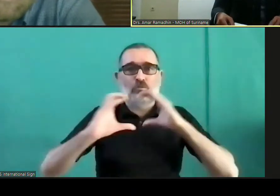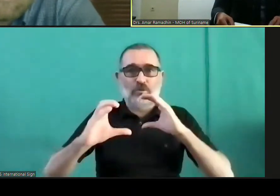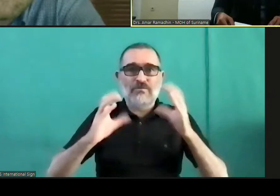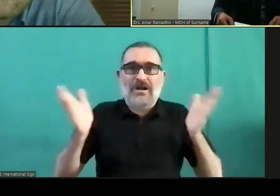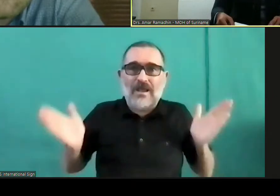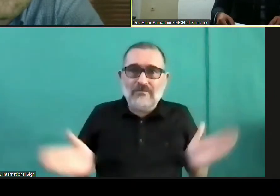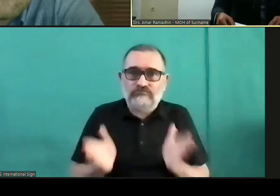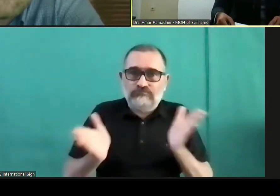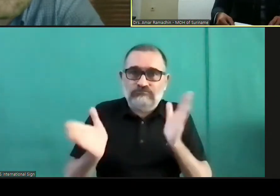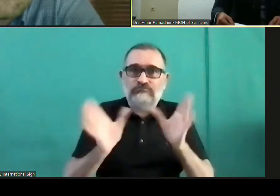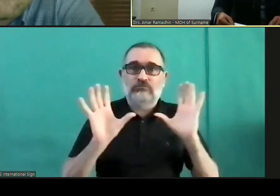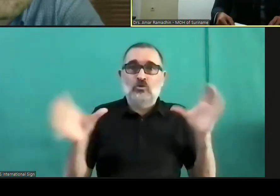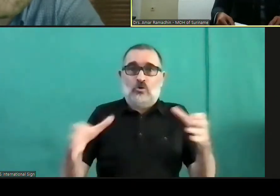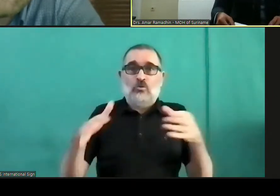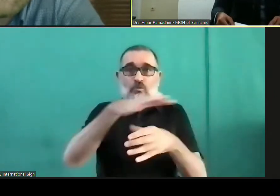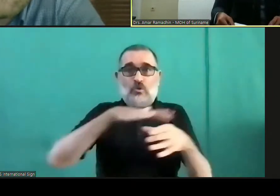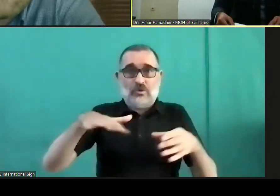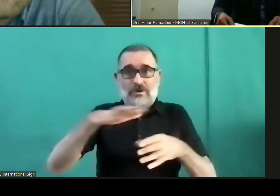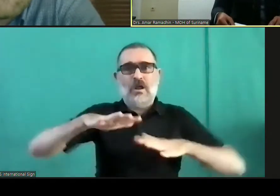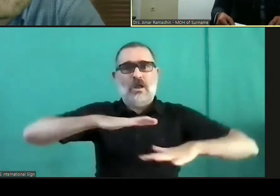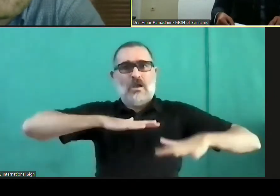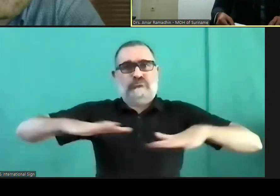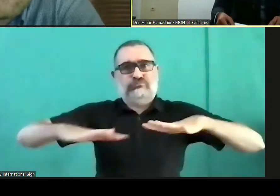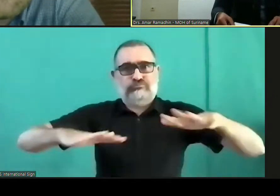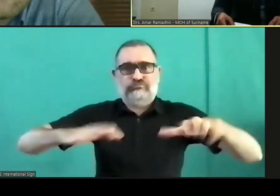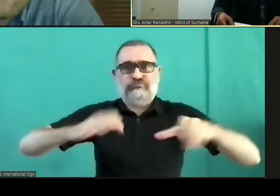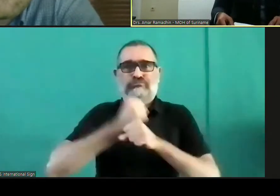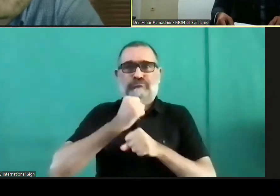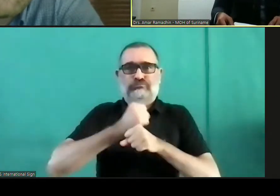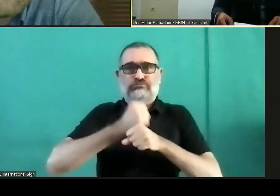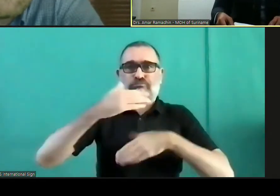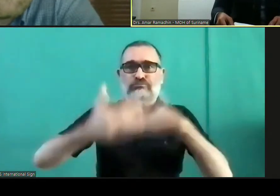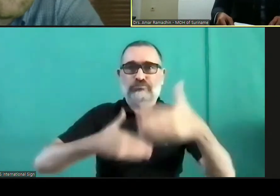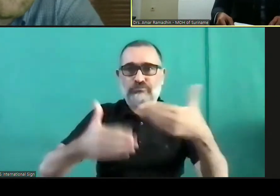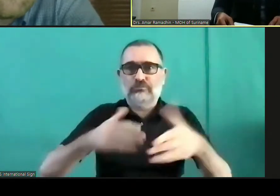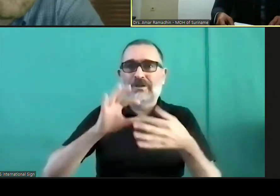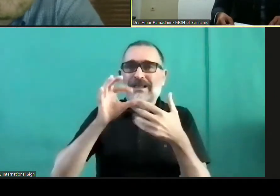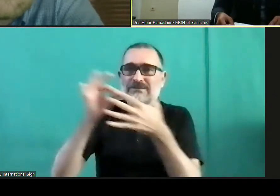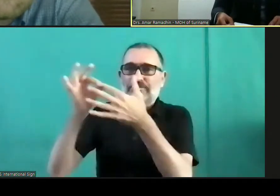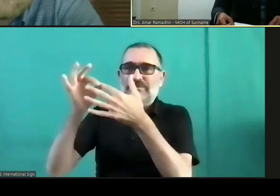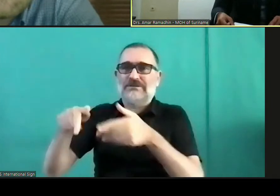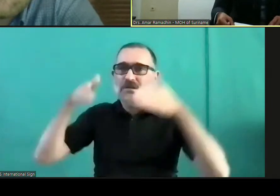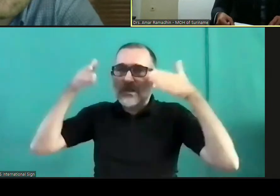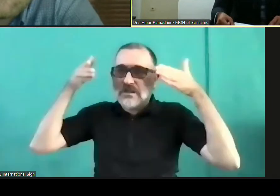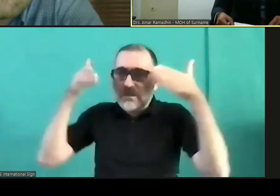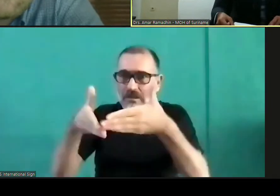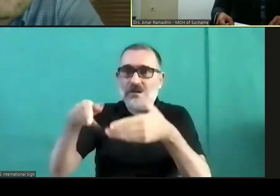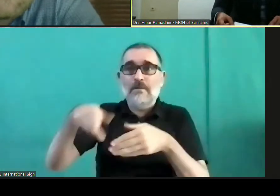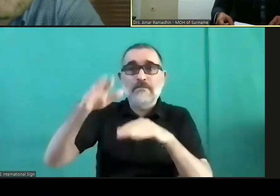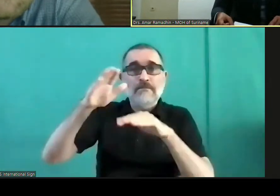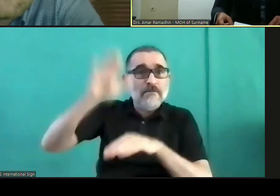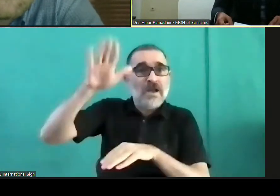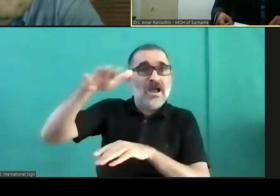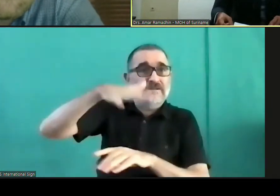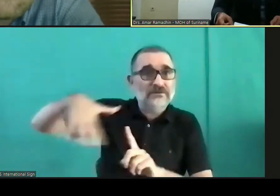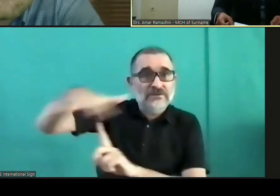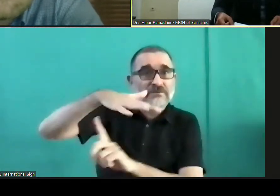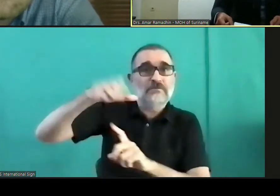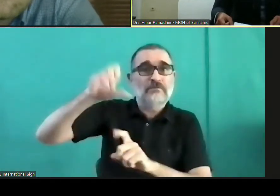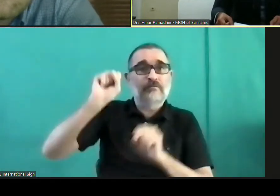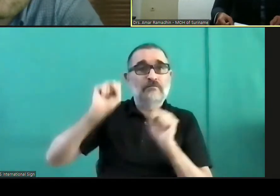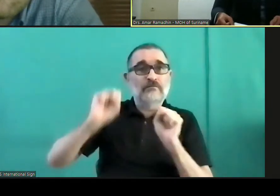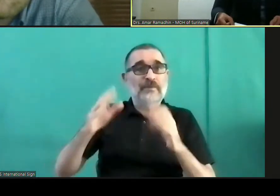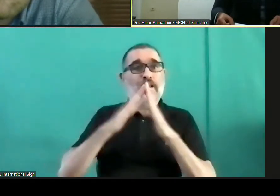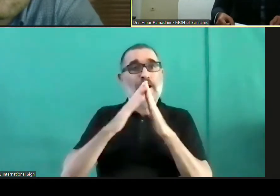6 o'clock initiative, relaunched on 6th of June, where encouragement messages are broadcasted by